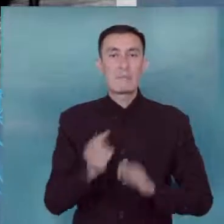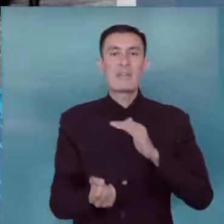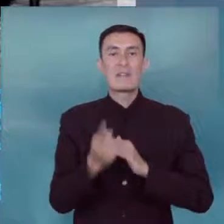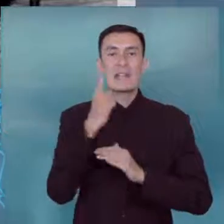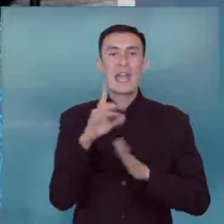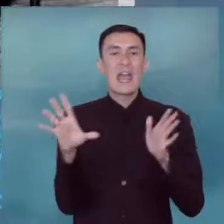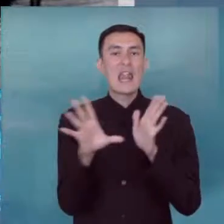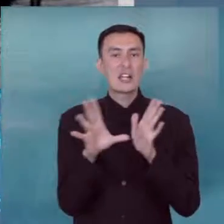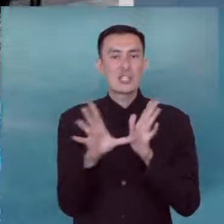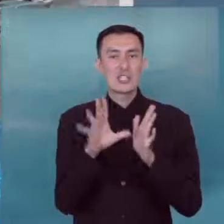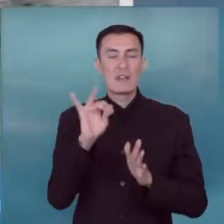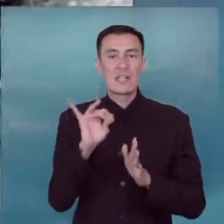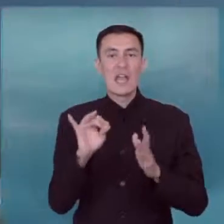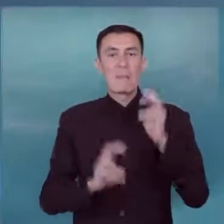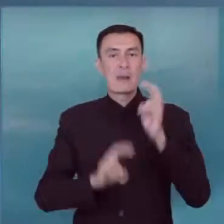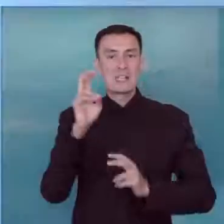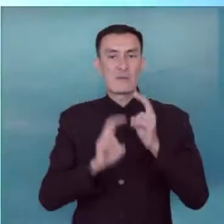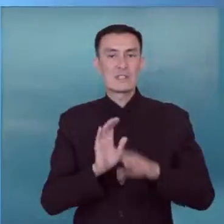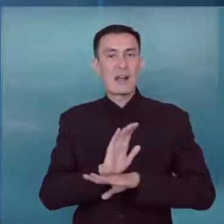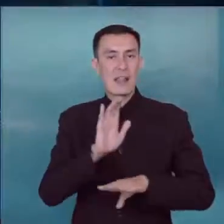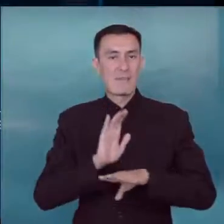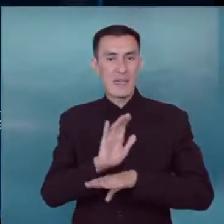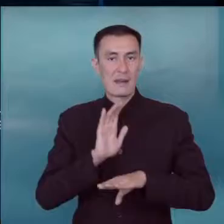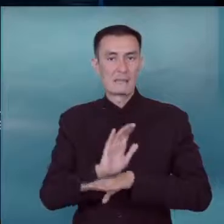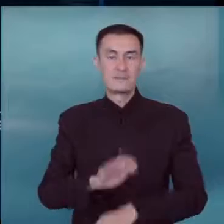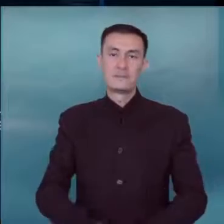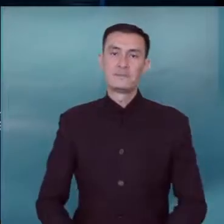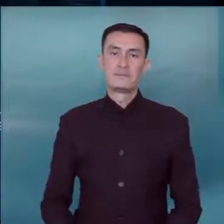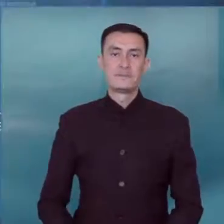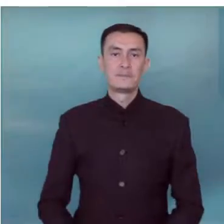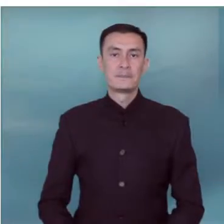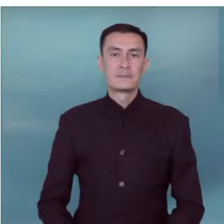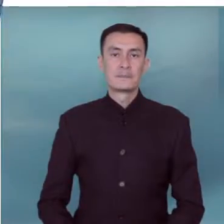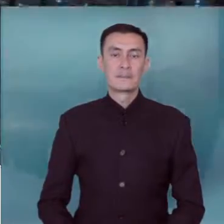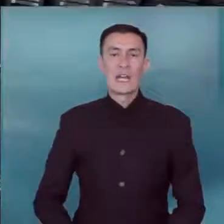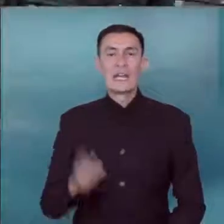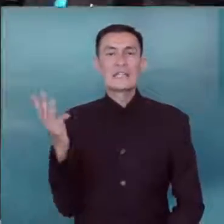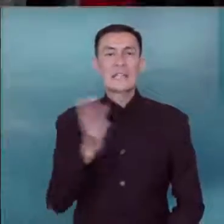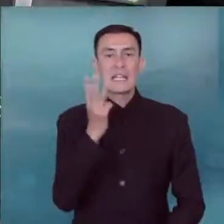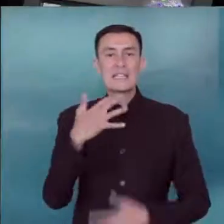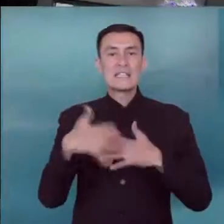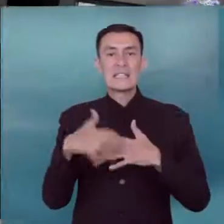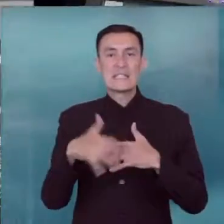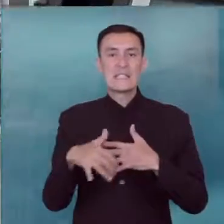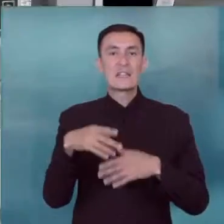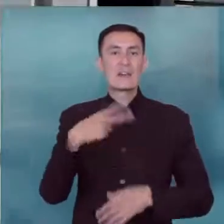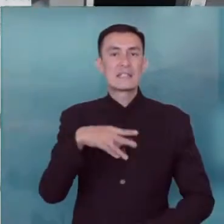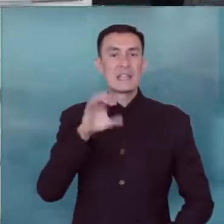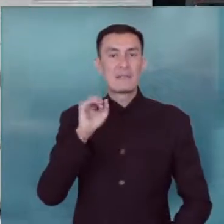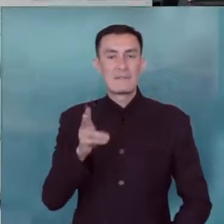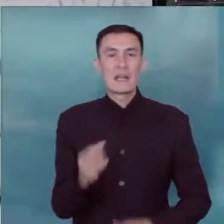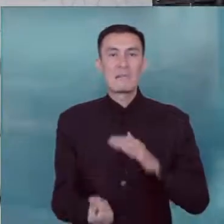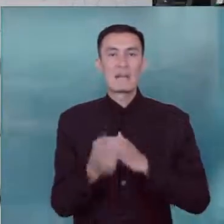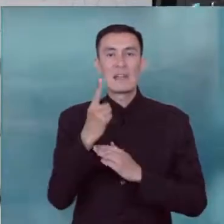the advent of electricity and assembly line production. The third, in the mid-20th century, by the advent of